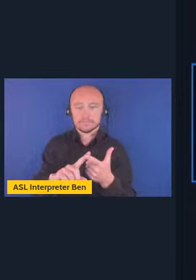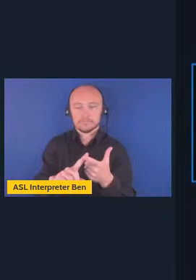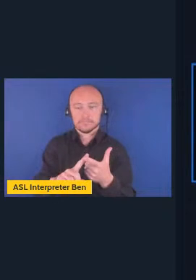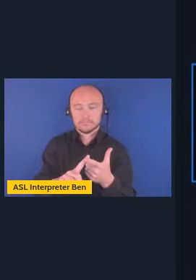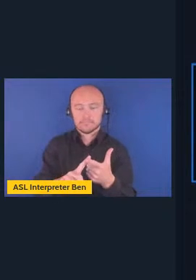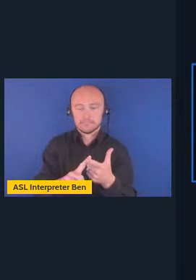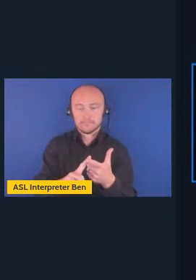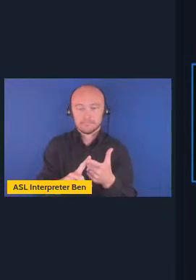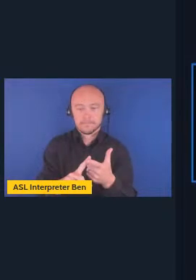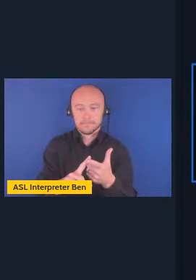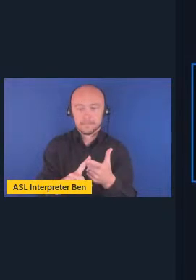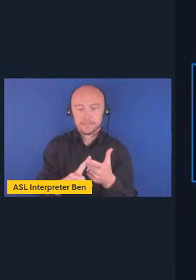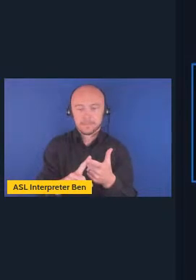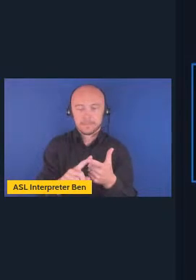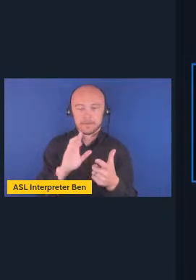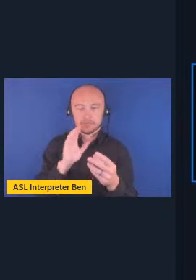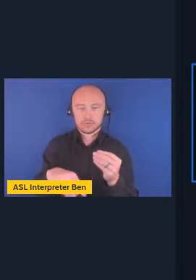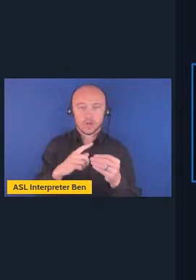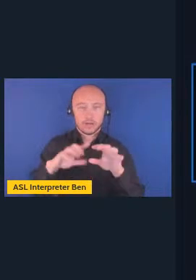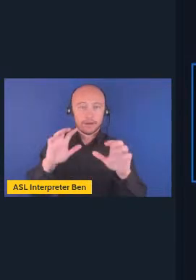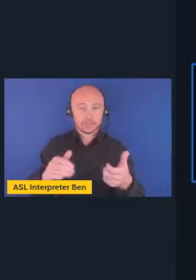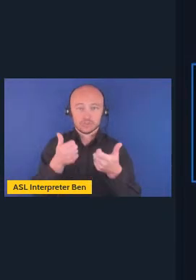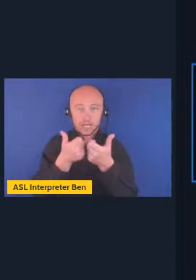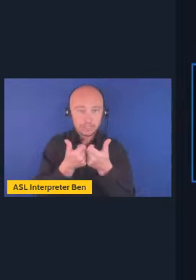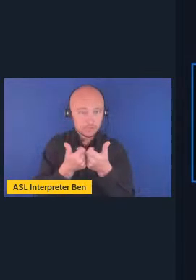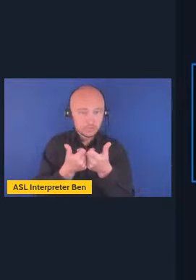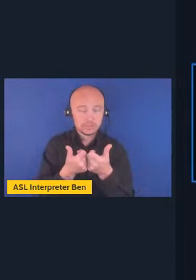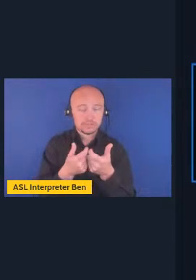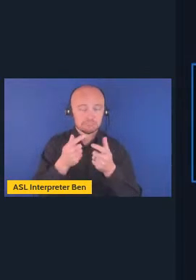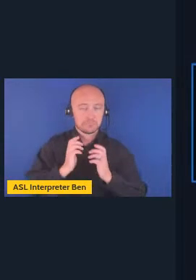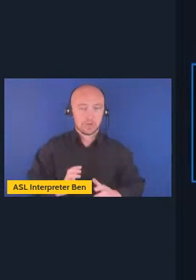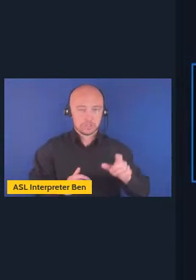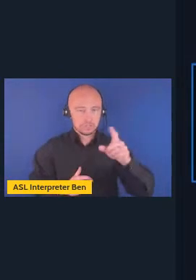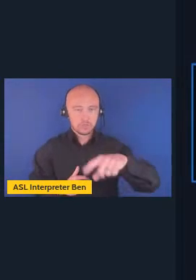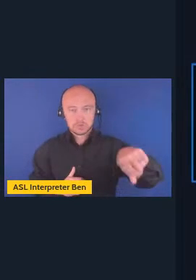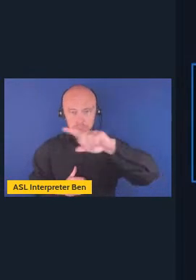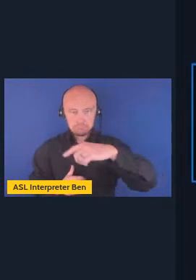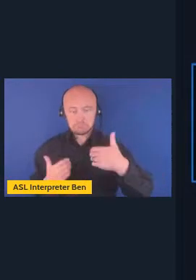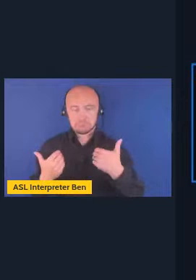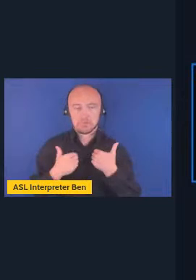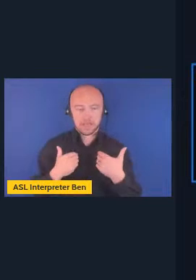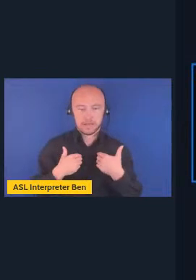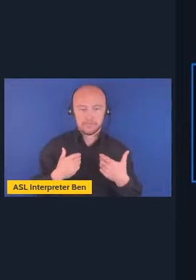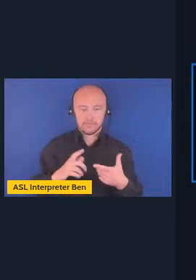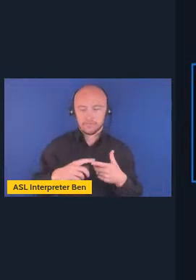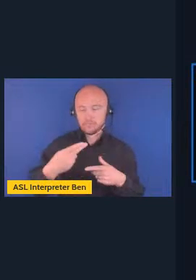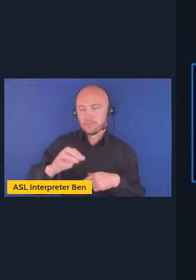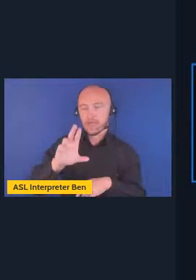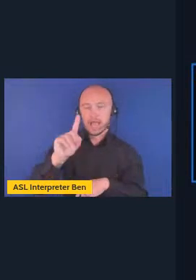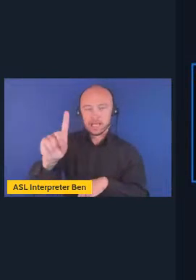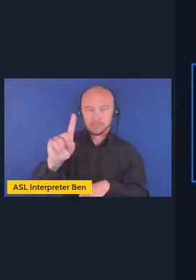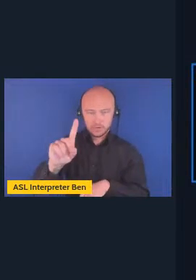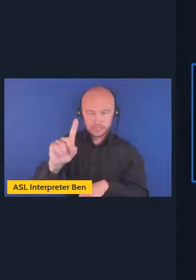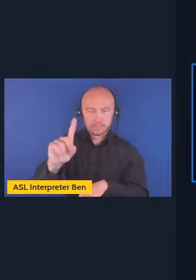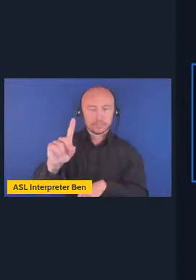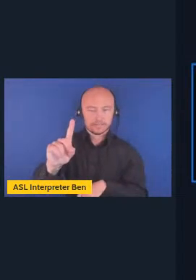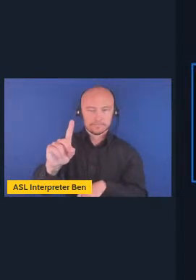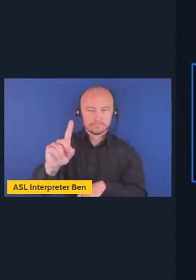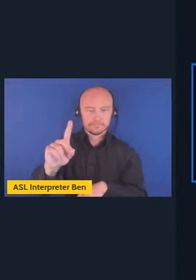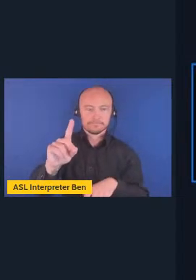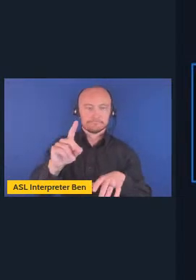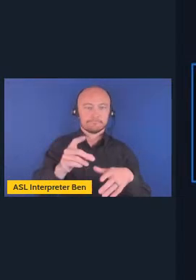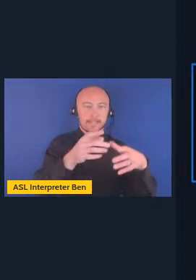will discuss about the challenges which customers are facing with their hybrid workload and